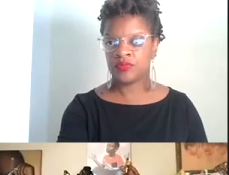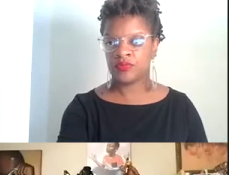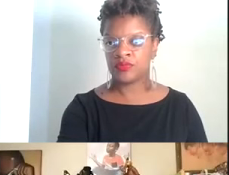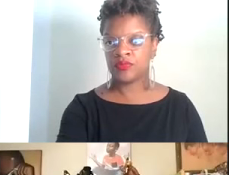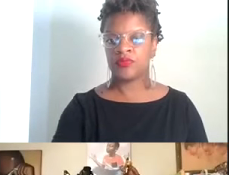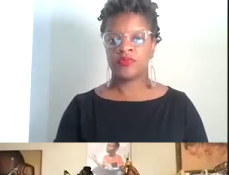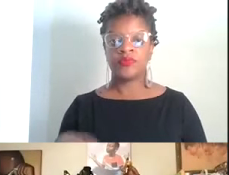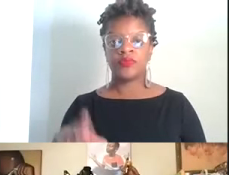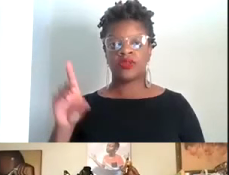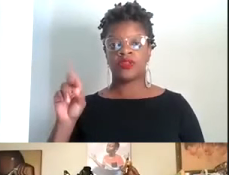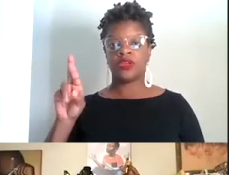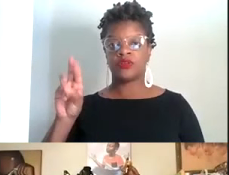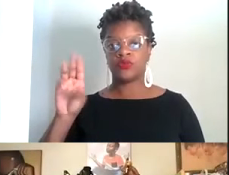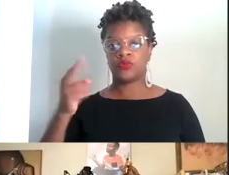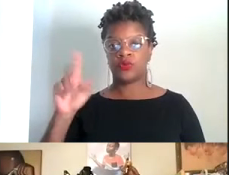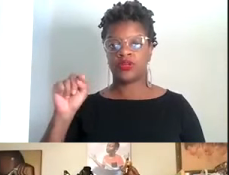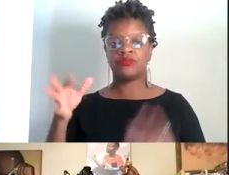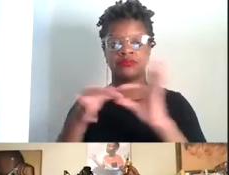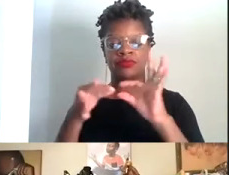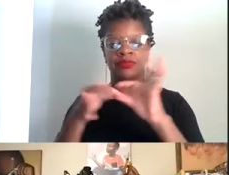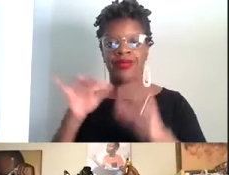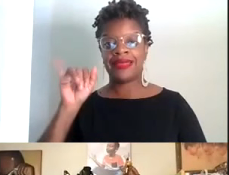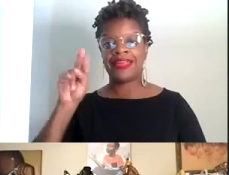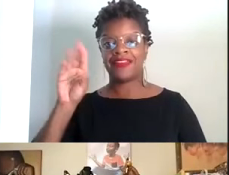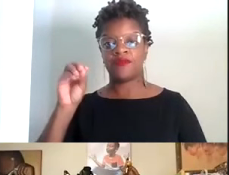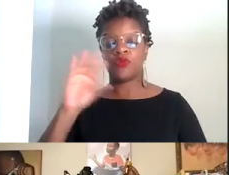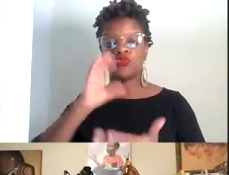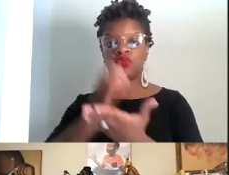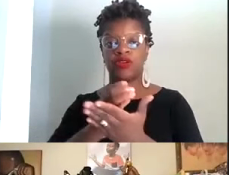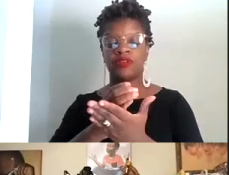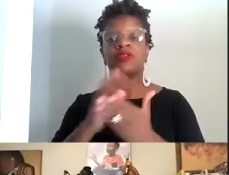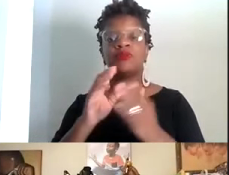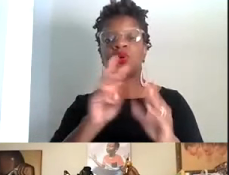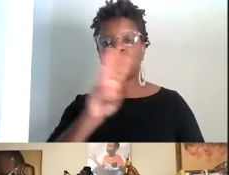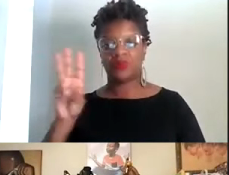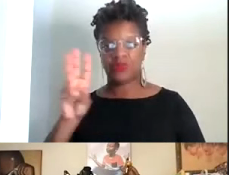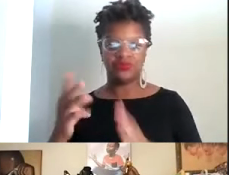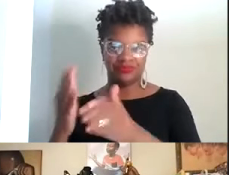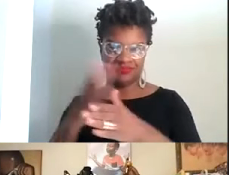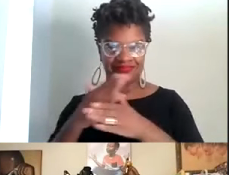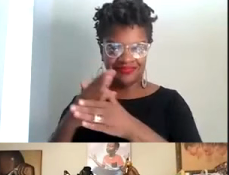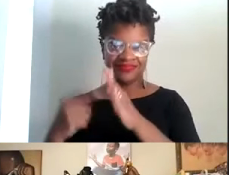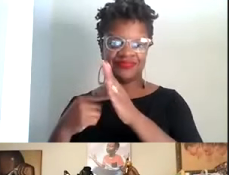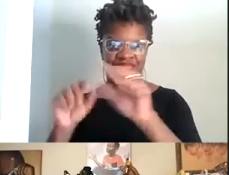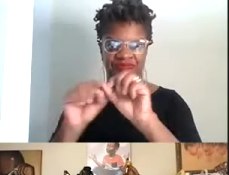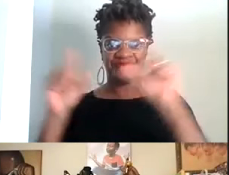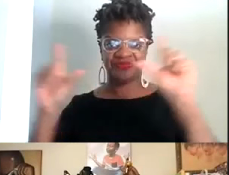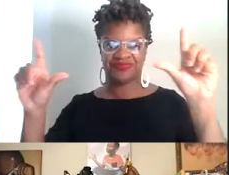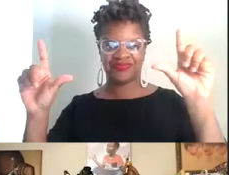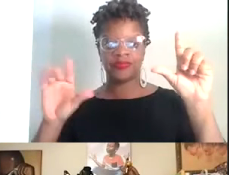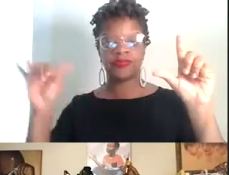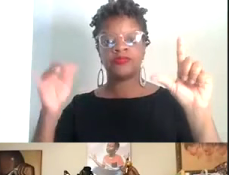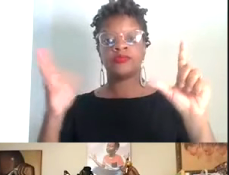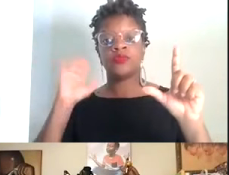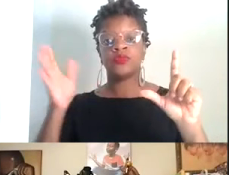of it now, of what this vision for playful learning is in the district tonight. And we will actually be in the